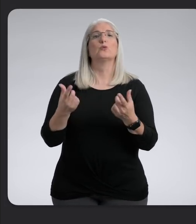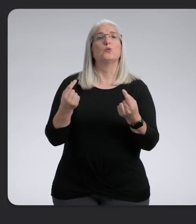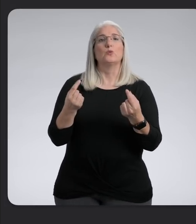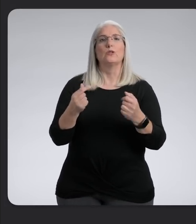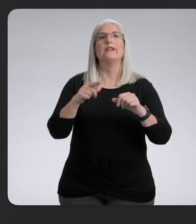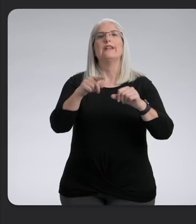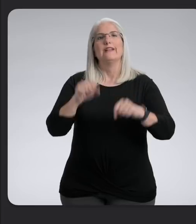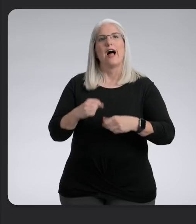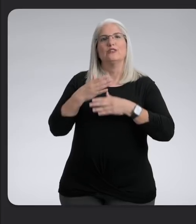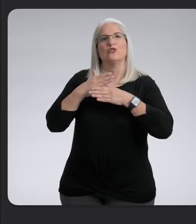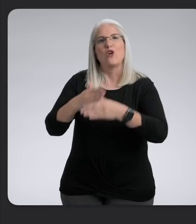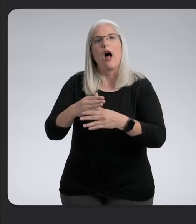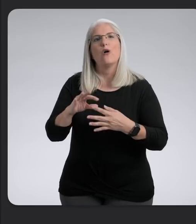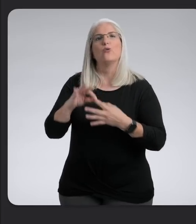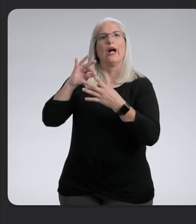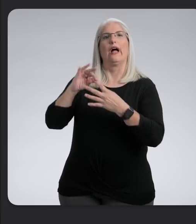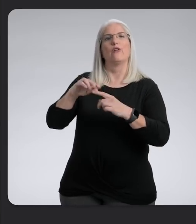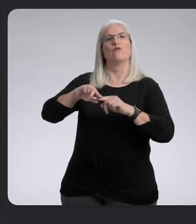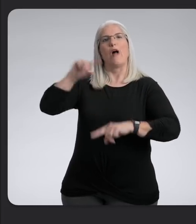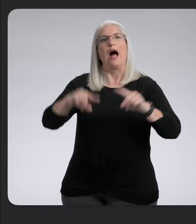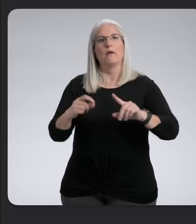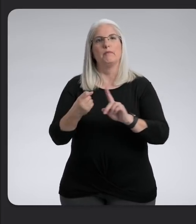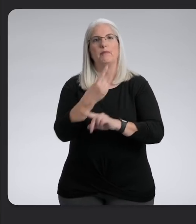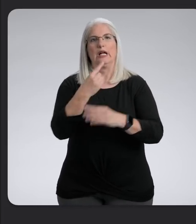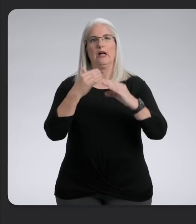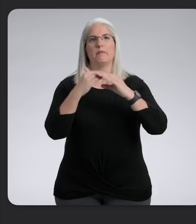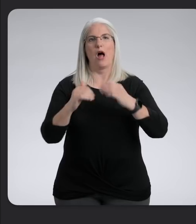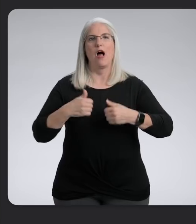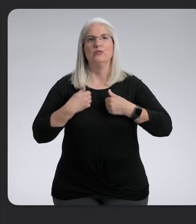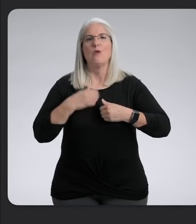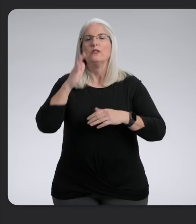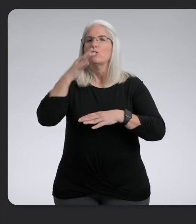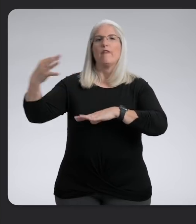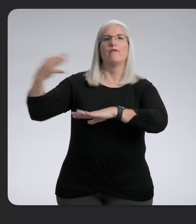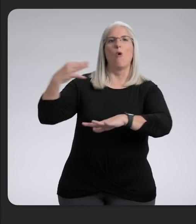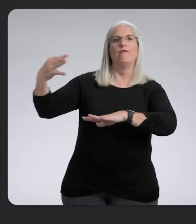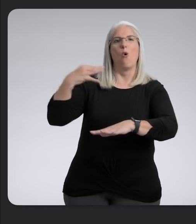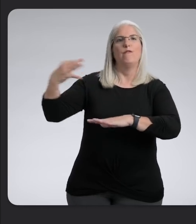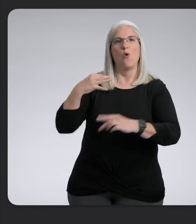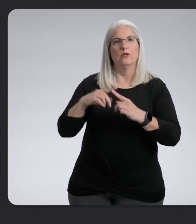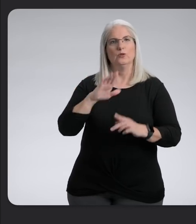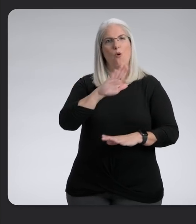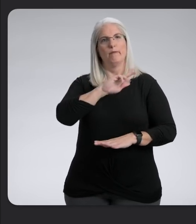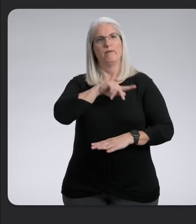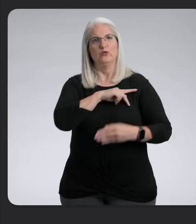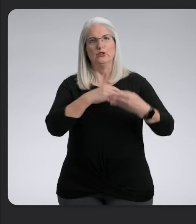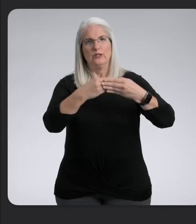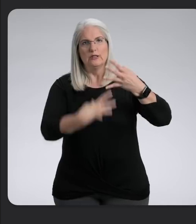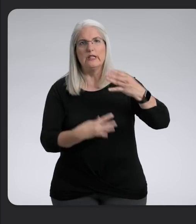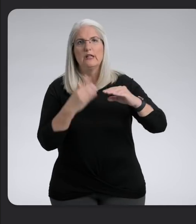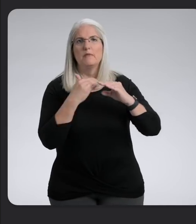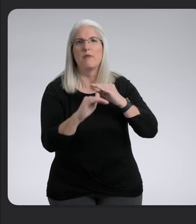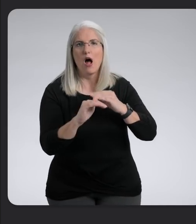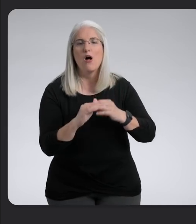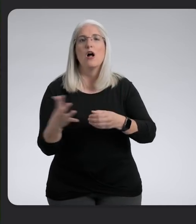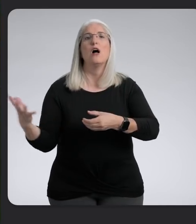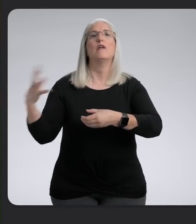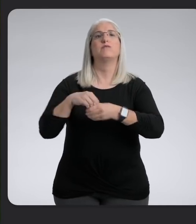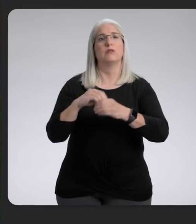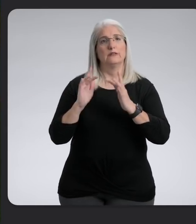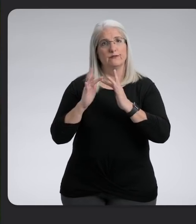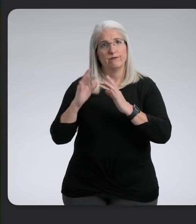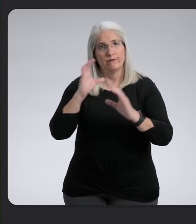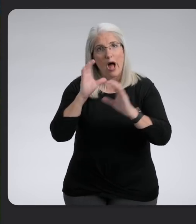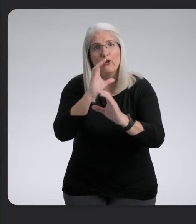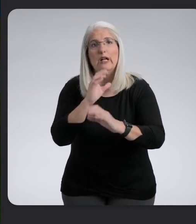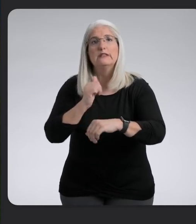unique, random address that forwards messages to your personal inbox. And it's built right into Mail, Safari, and iCloud settings. So